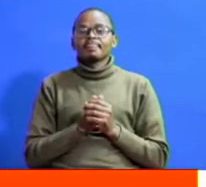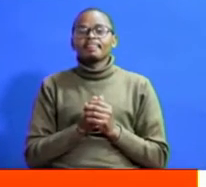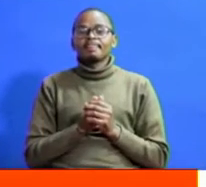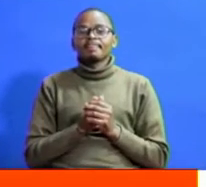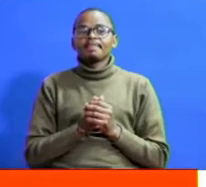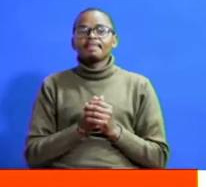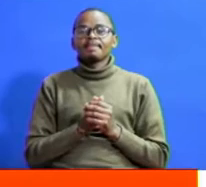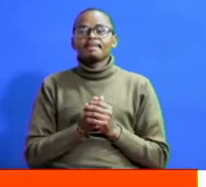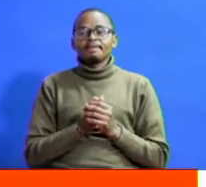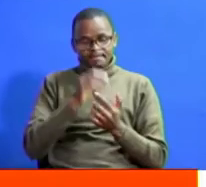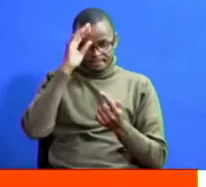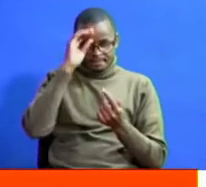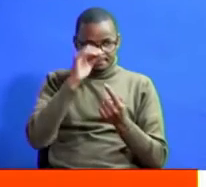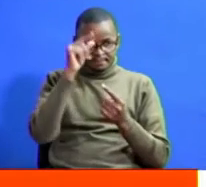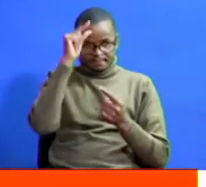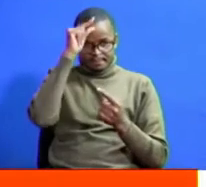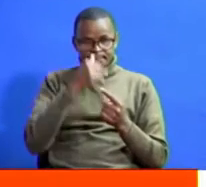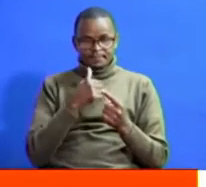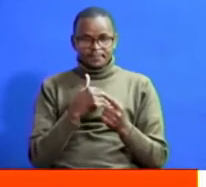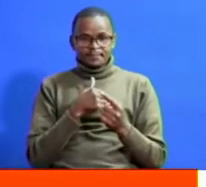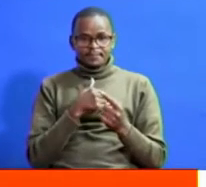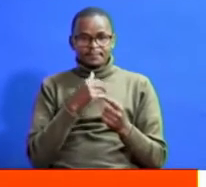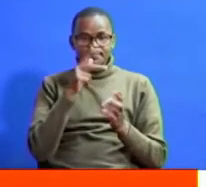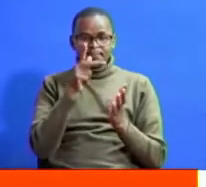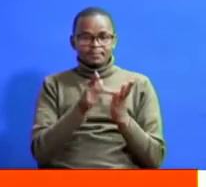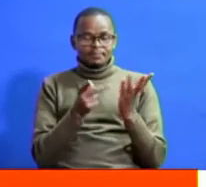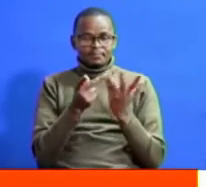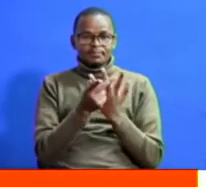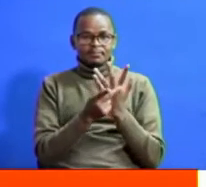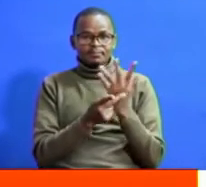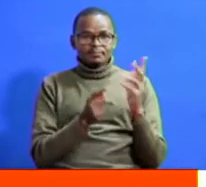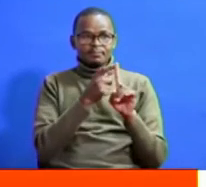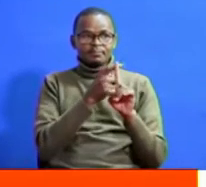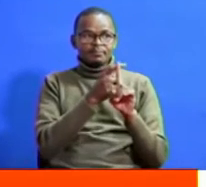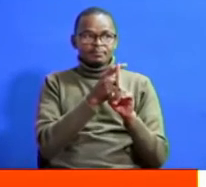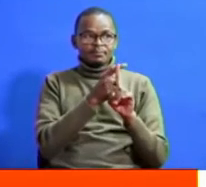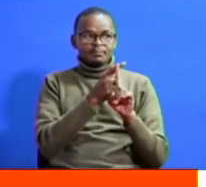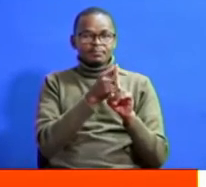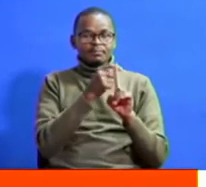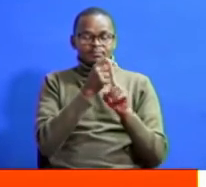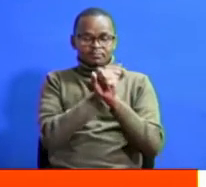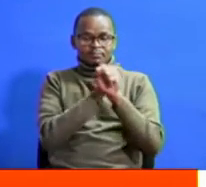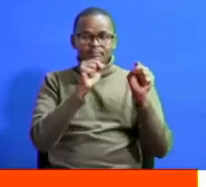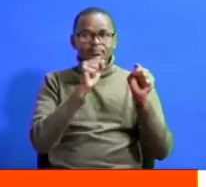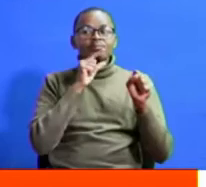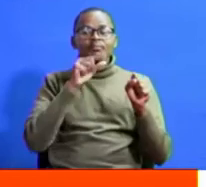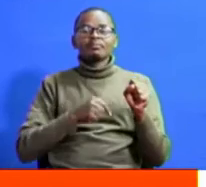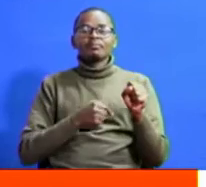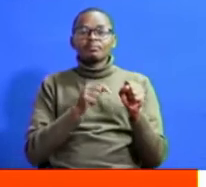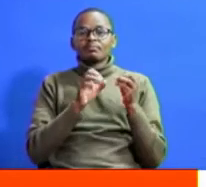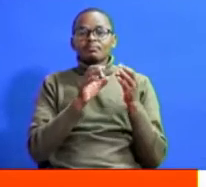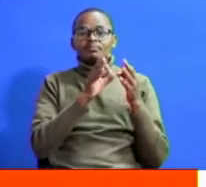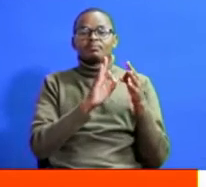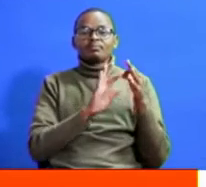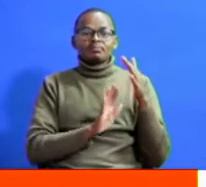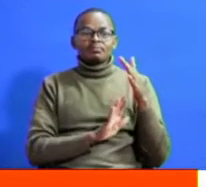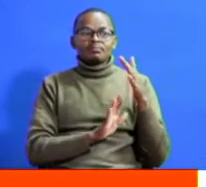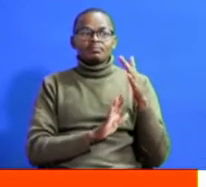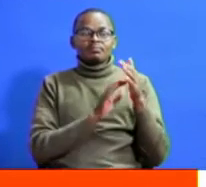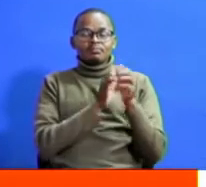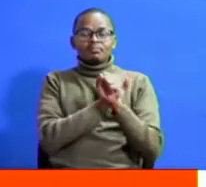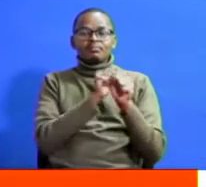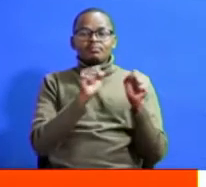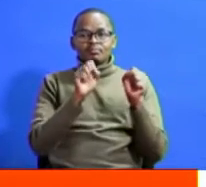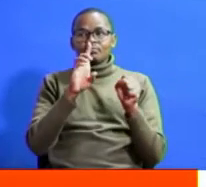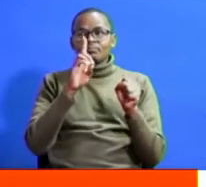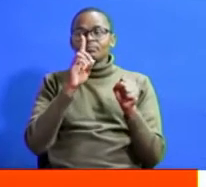the objects that the government has rolled out and the projects were from the president himself. So if the deputy president